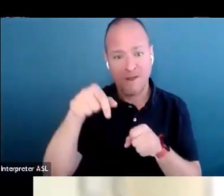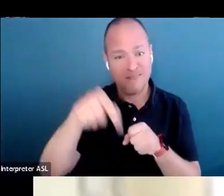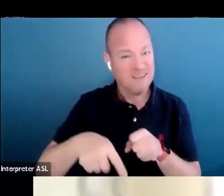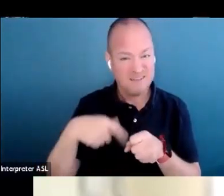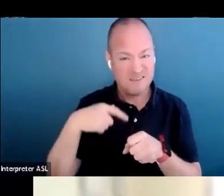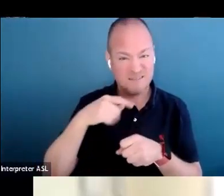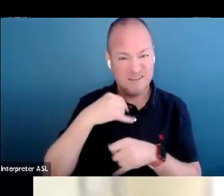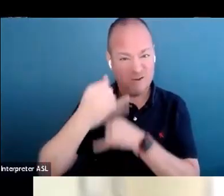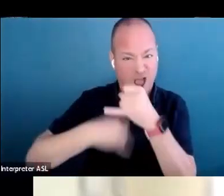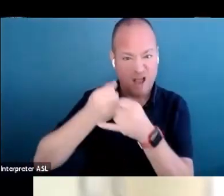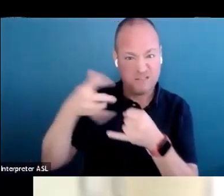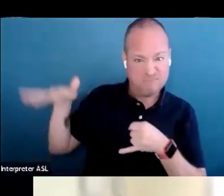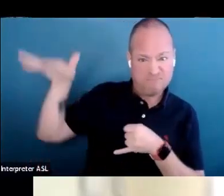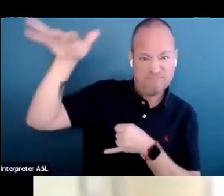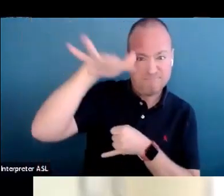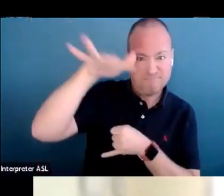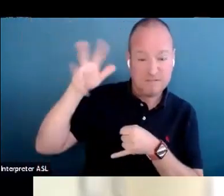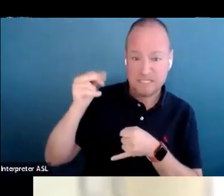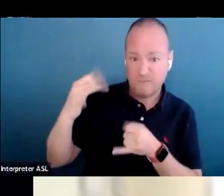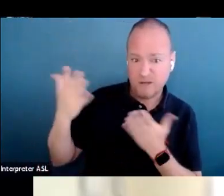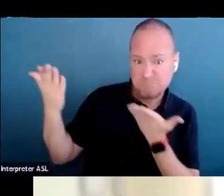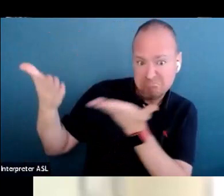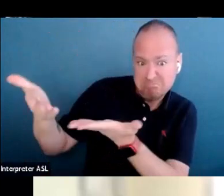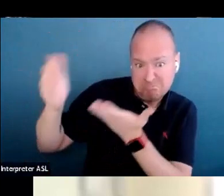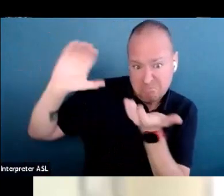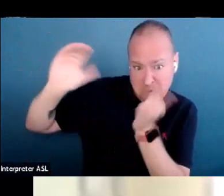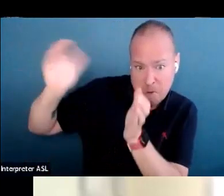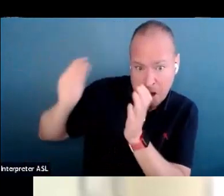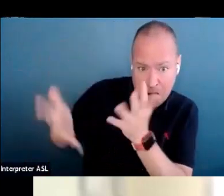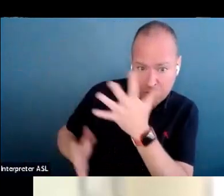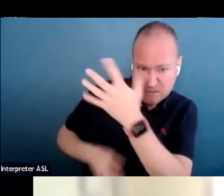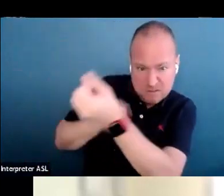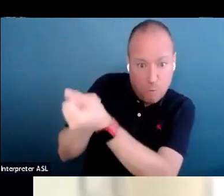to see if we can compare notes and support that effort.